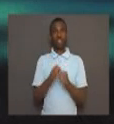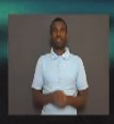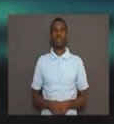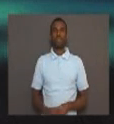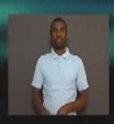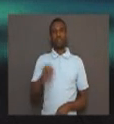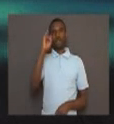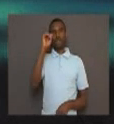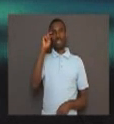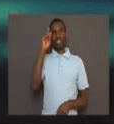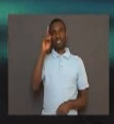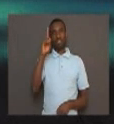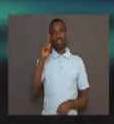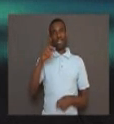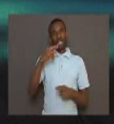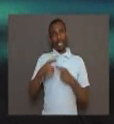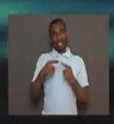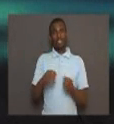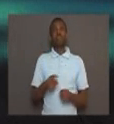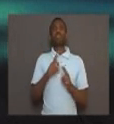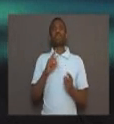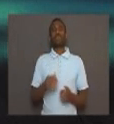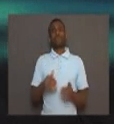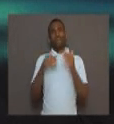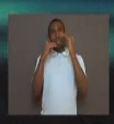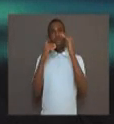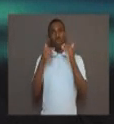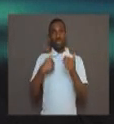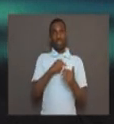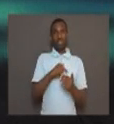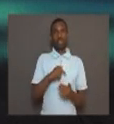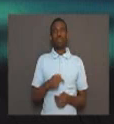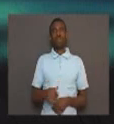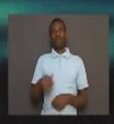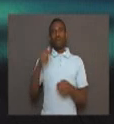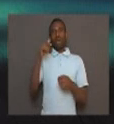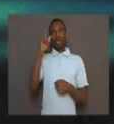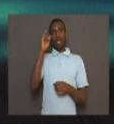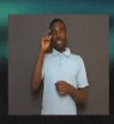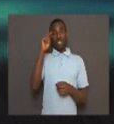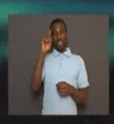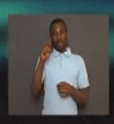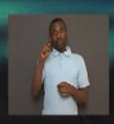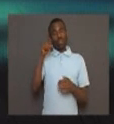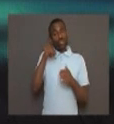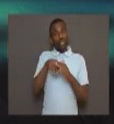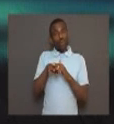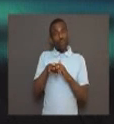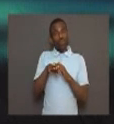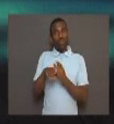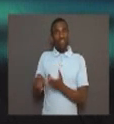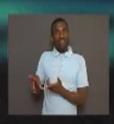Inductive reactance is the amount by which an inductor impedes the